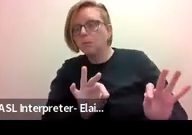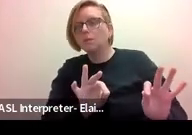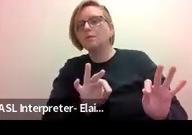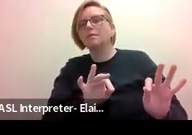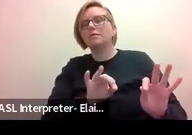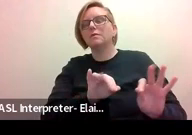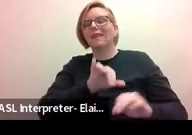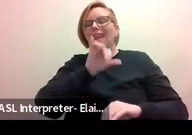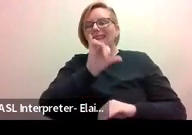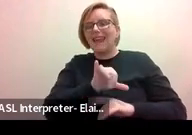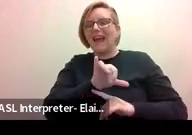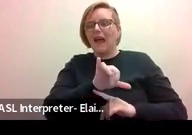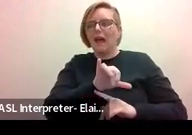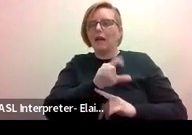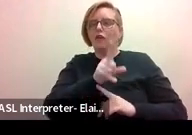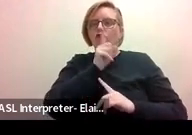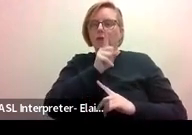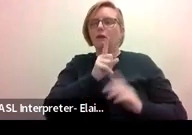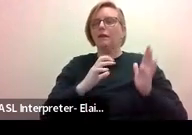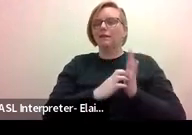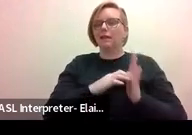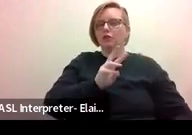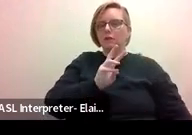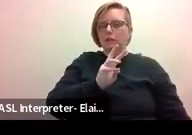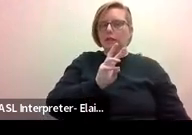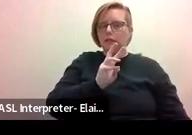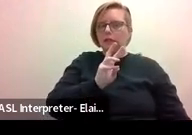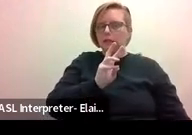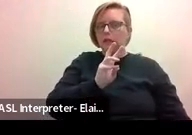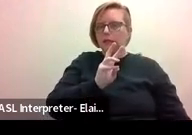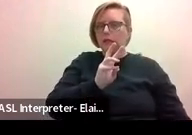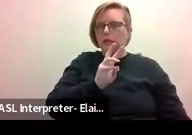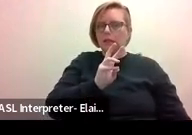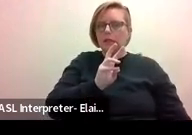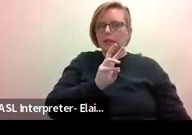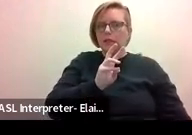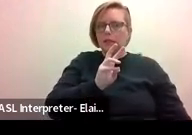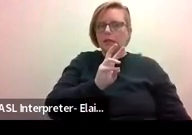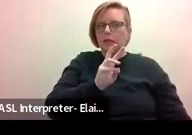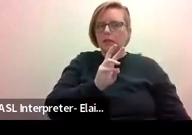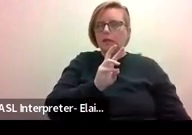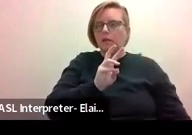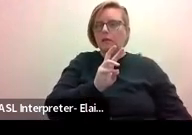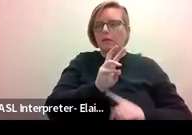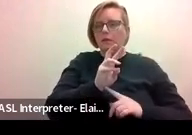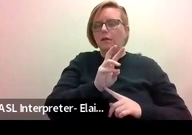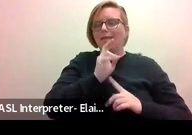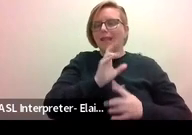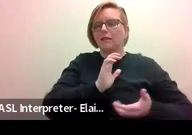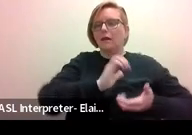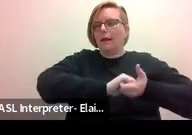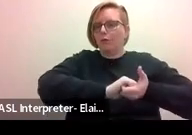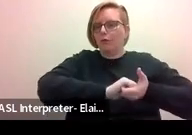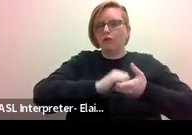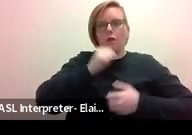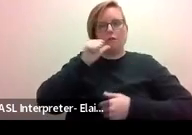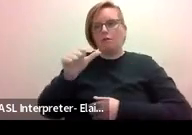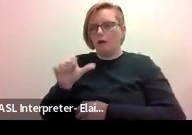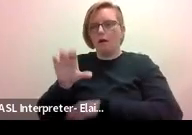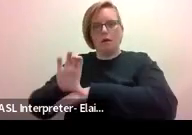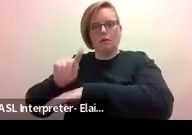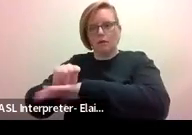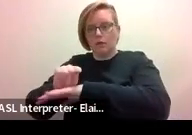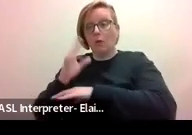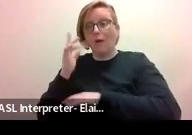would be more appropriate in section 6 as an accommodation, as collaboration, because it is not attached to a